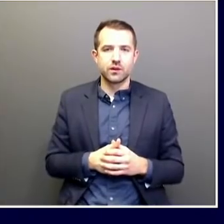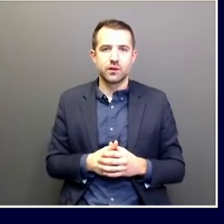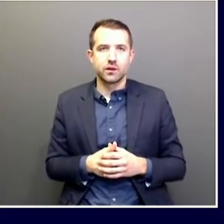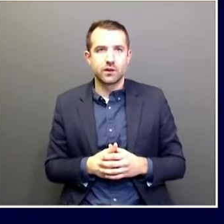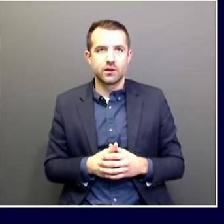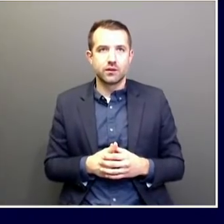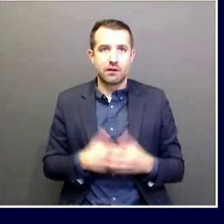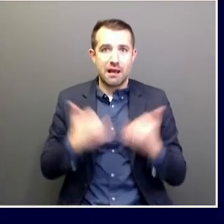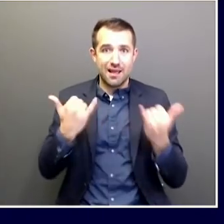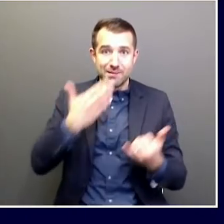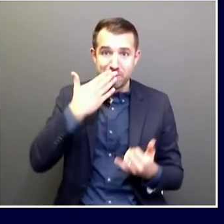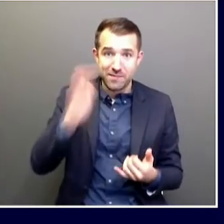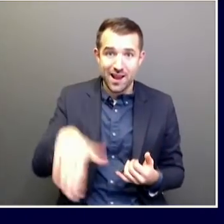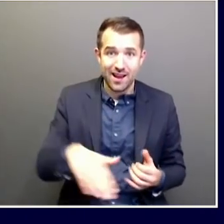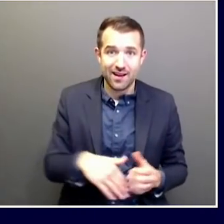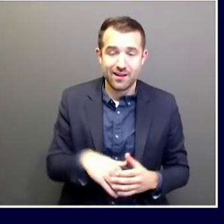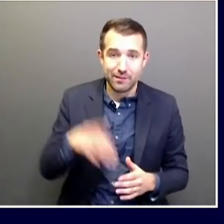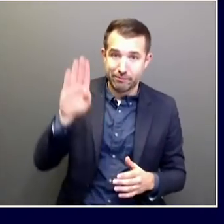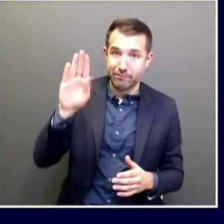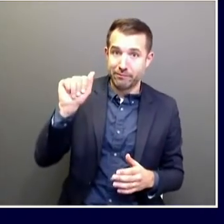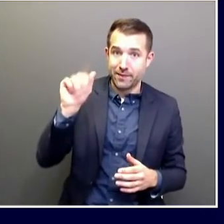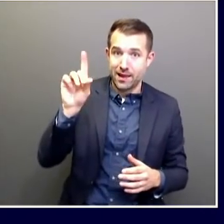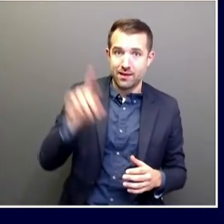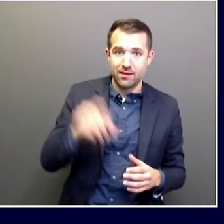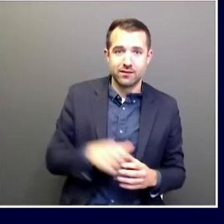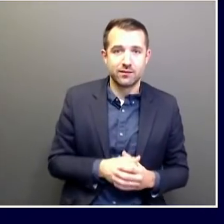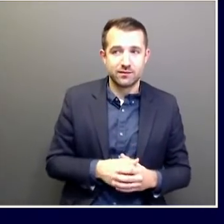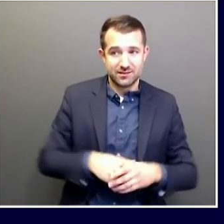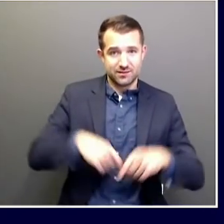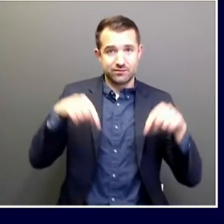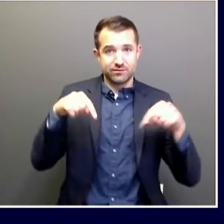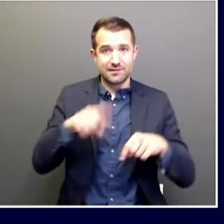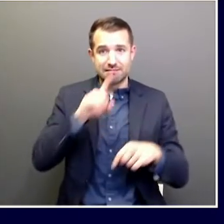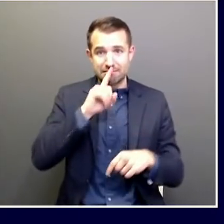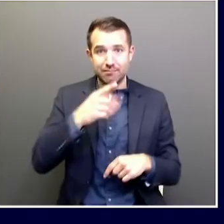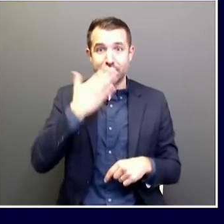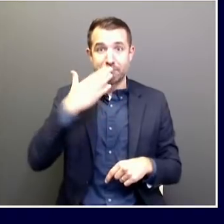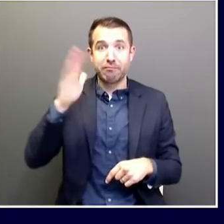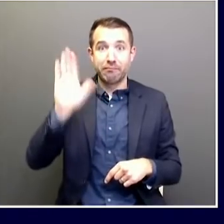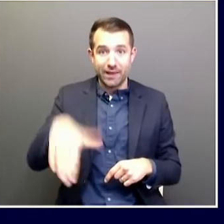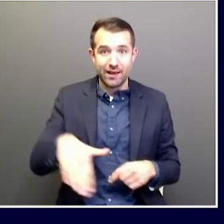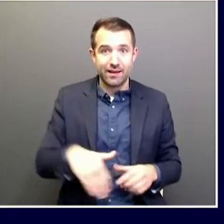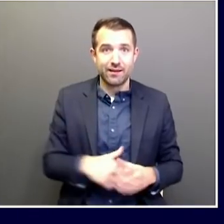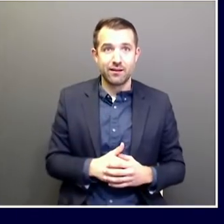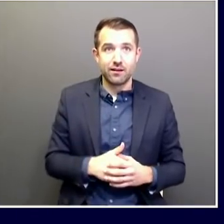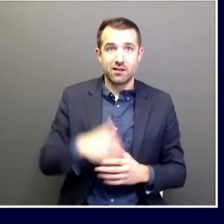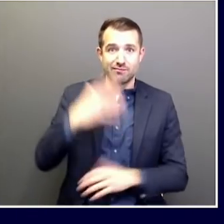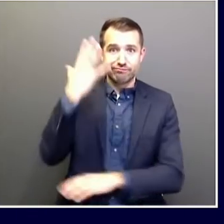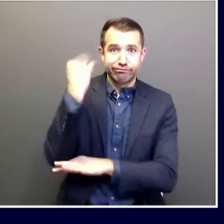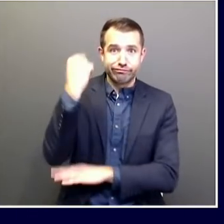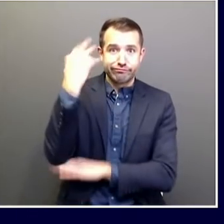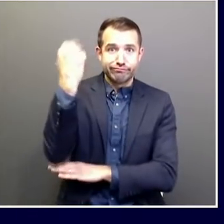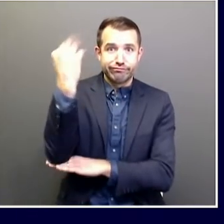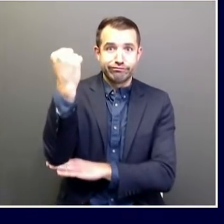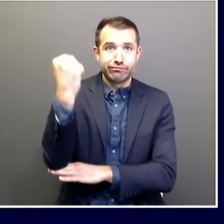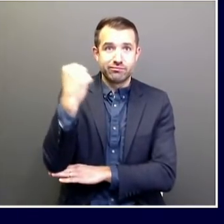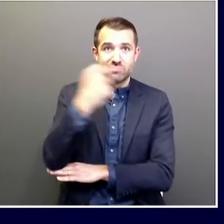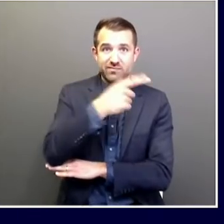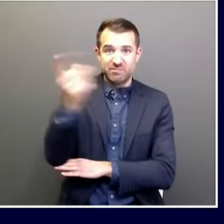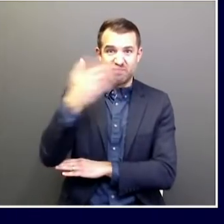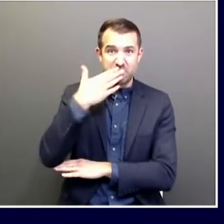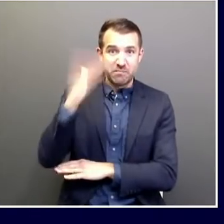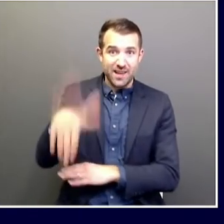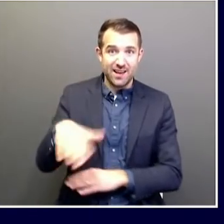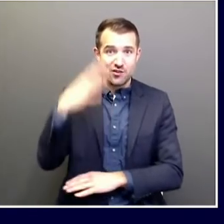I mean, we've broken a ton of records, as I'll mention, but what differs in a moment, but what differs now